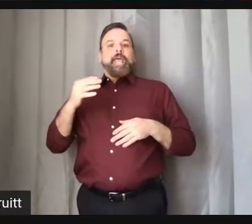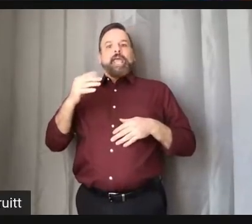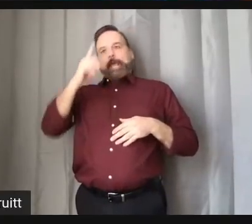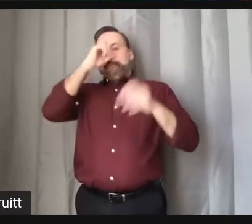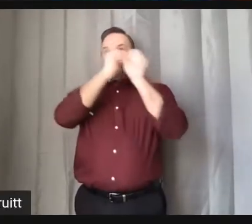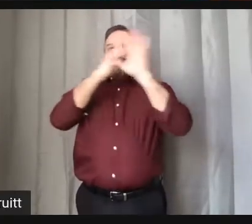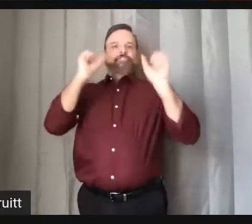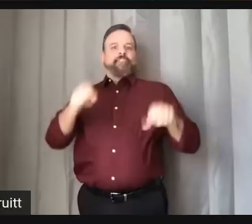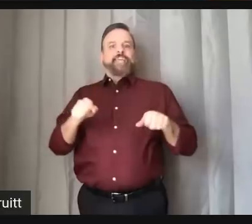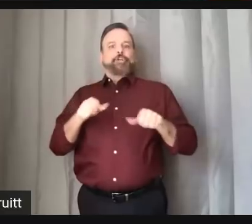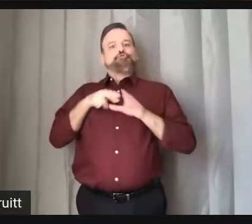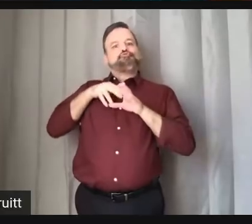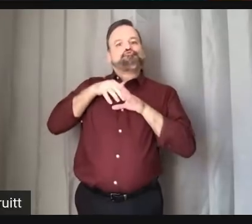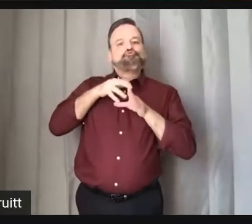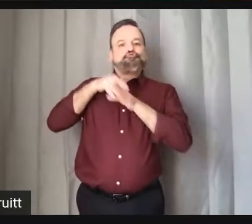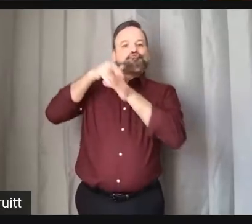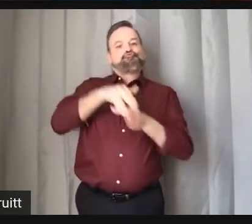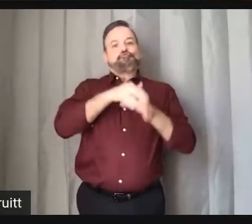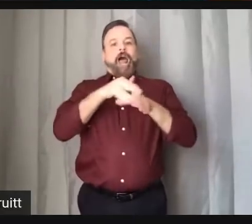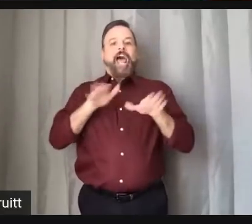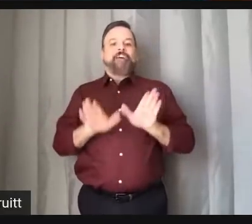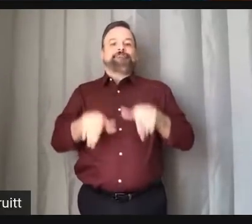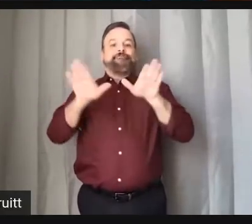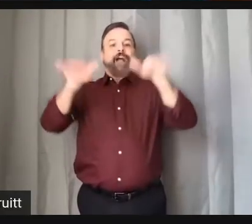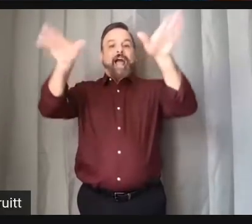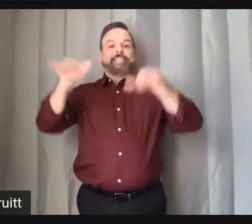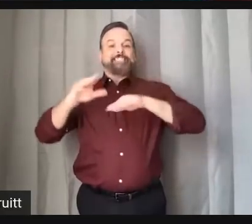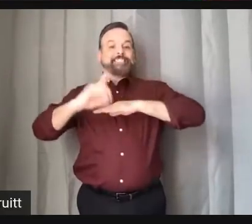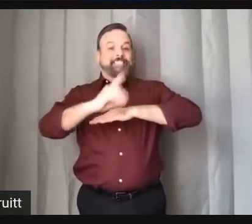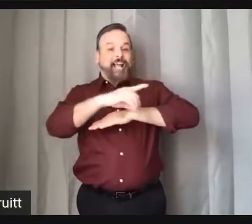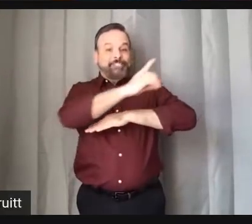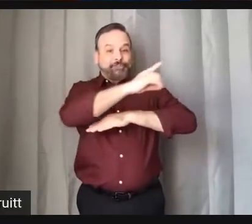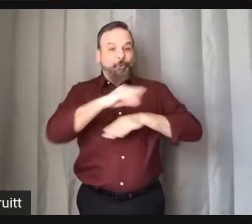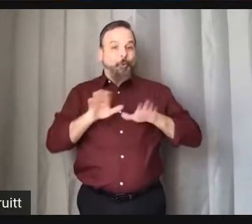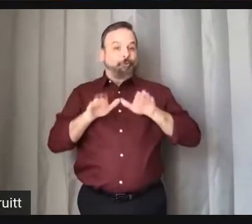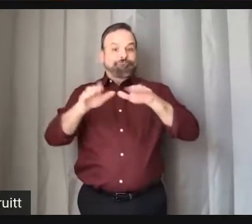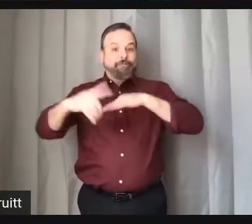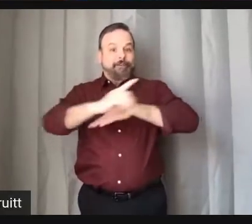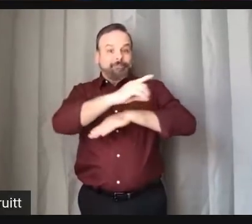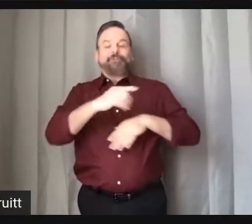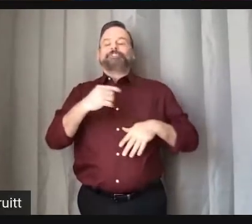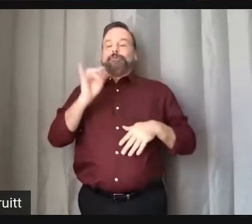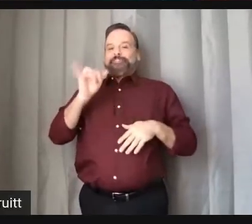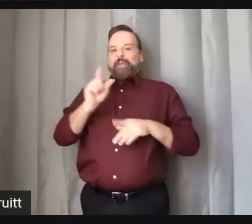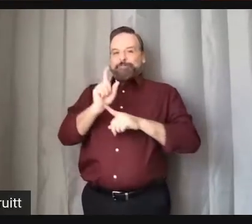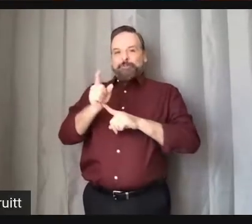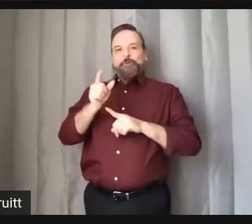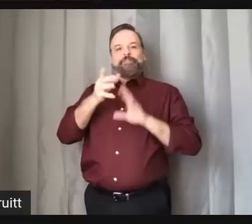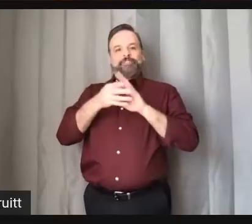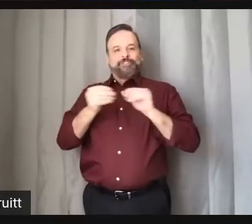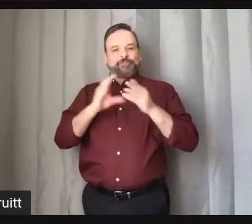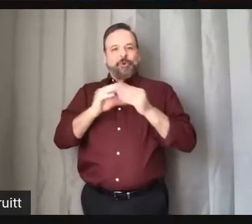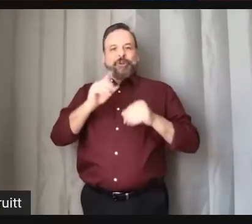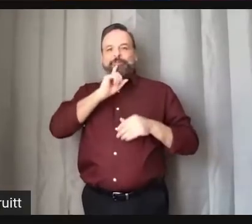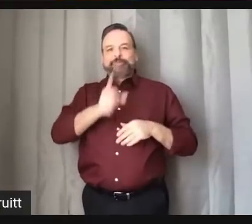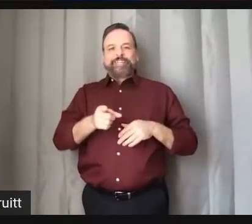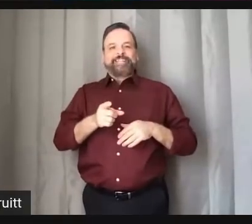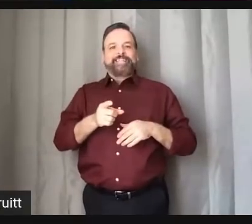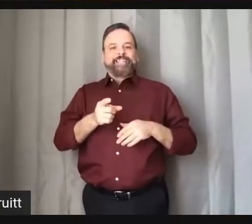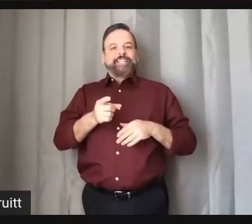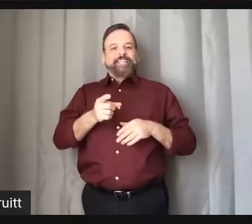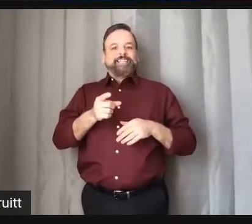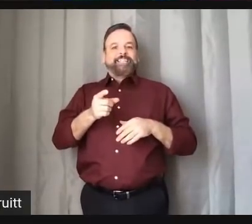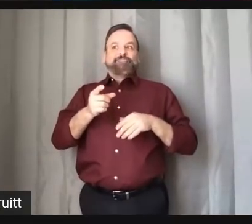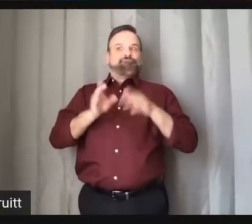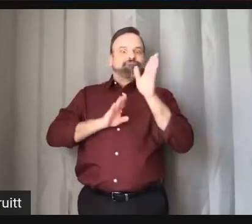pterodactyls? And like, obviously, you know. So for me, like that was the moment that the story really, pun intended, took